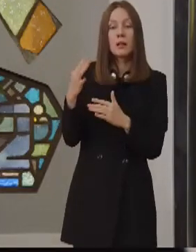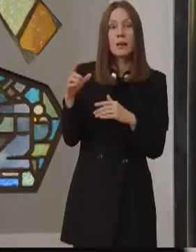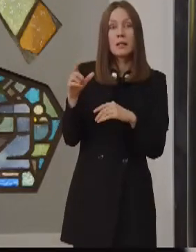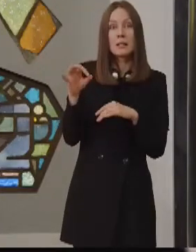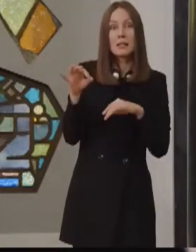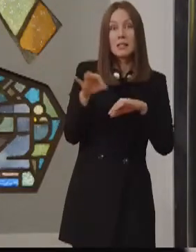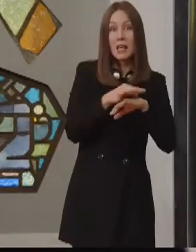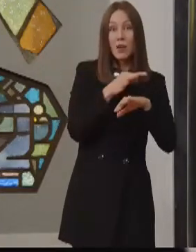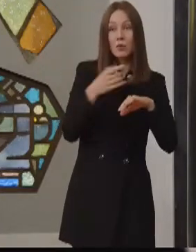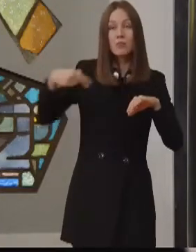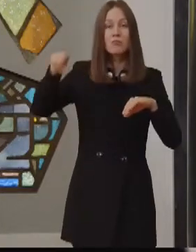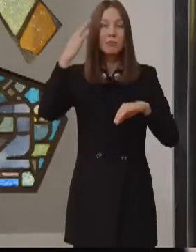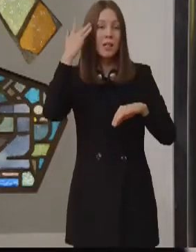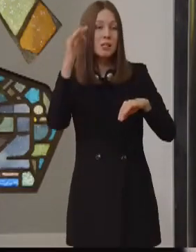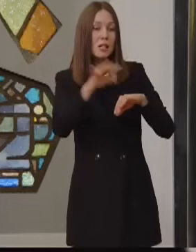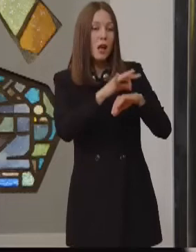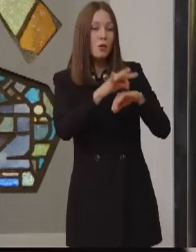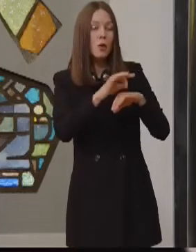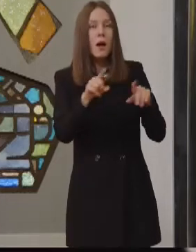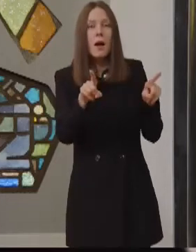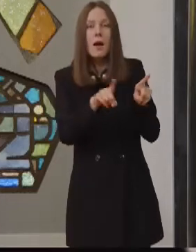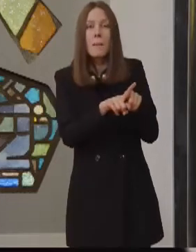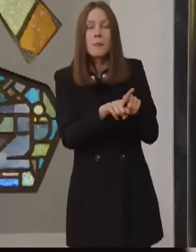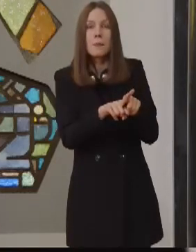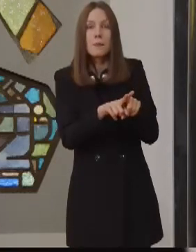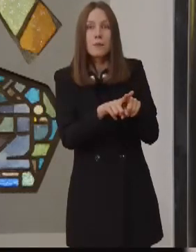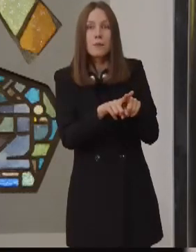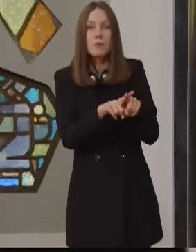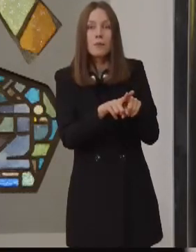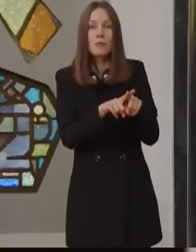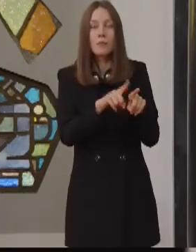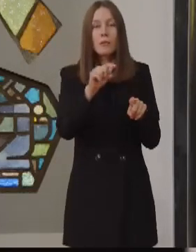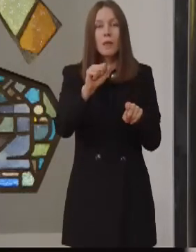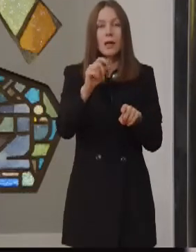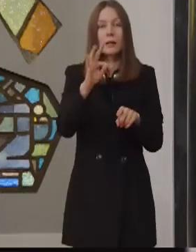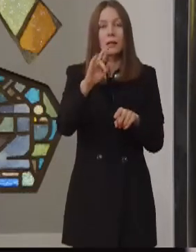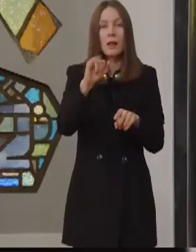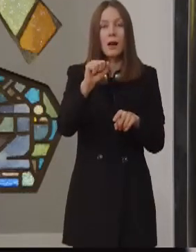stress that marriage to them is associated with some